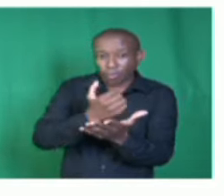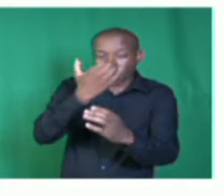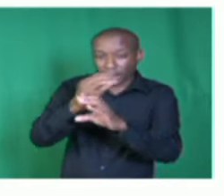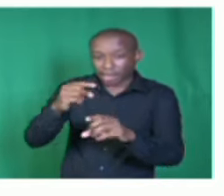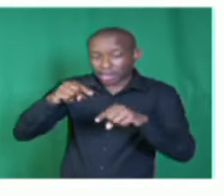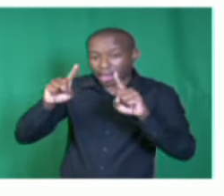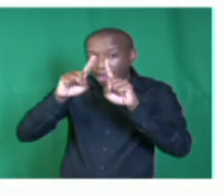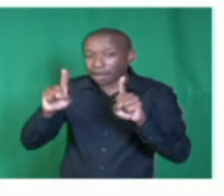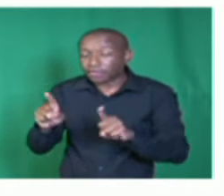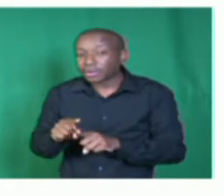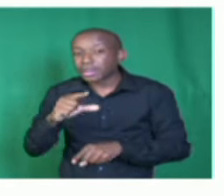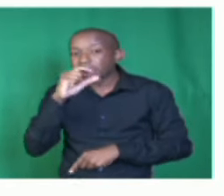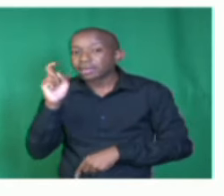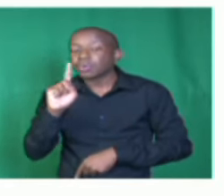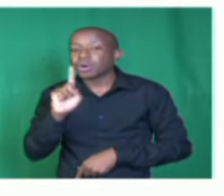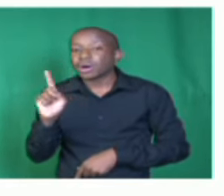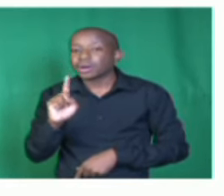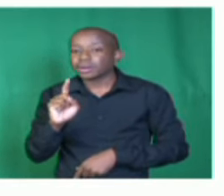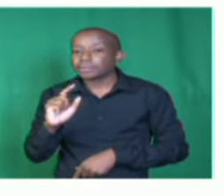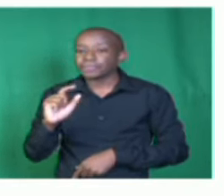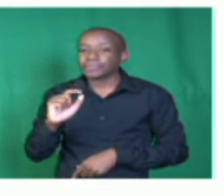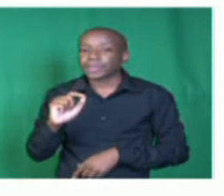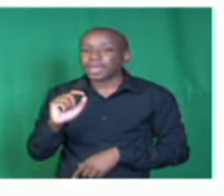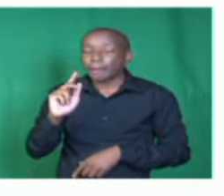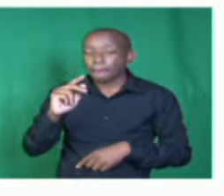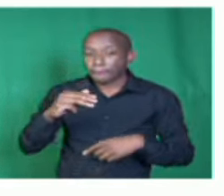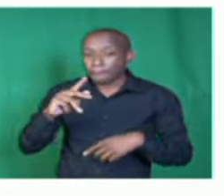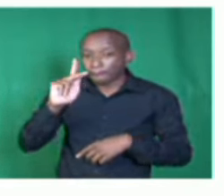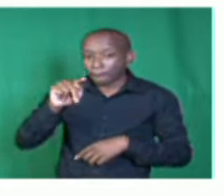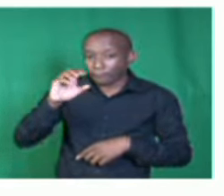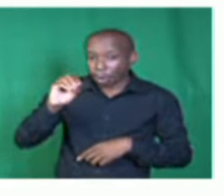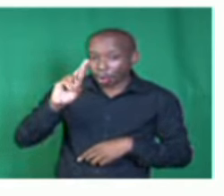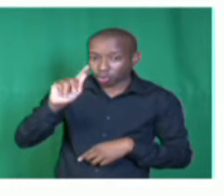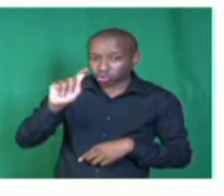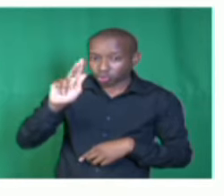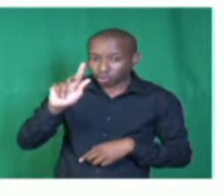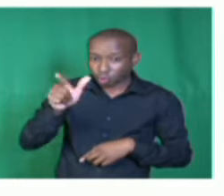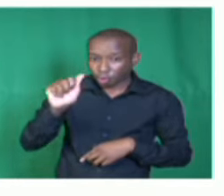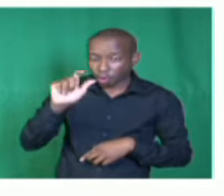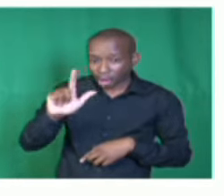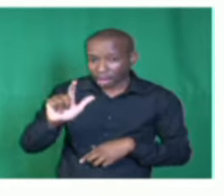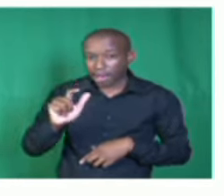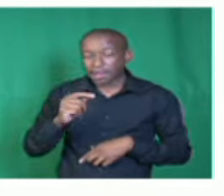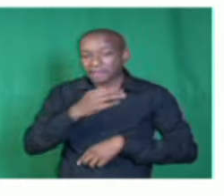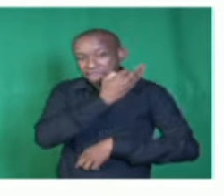colonized Africa are Great Britain, Portugal, Germany,